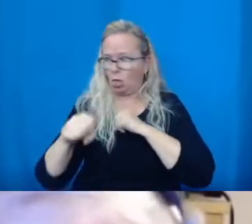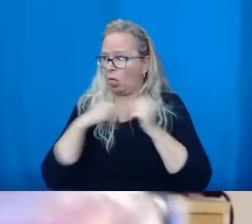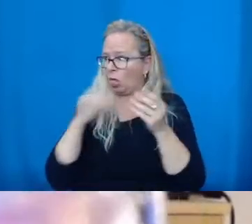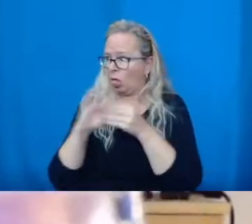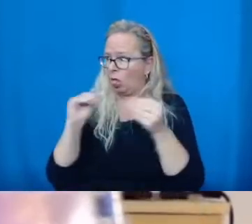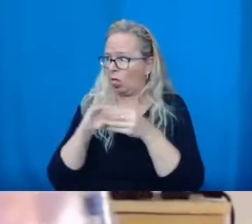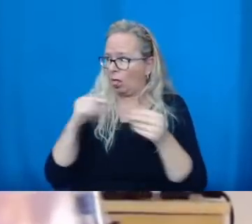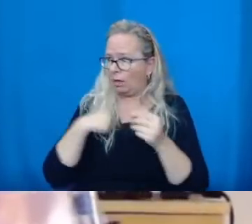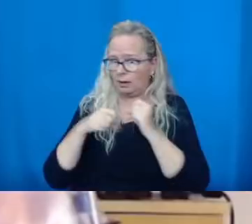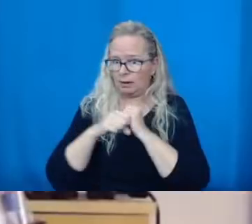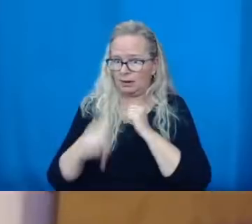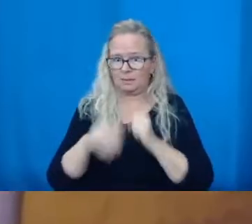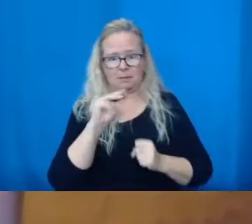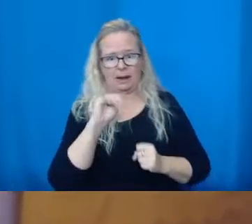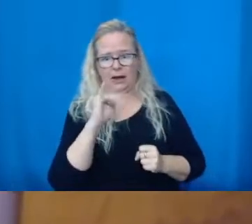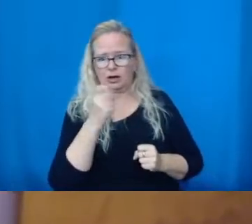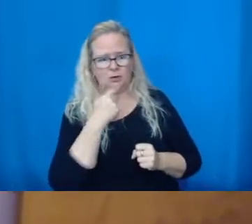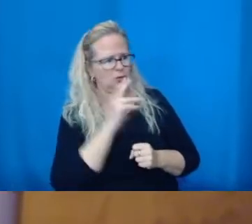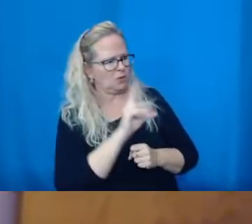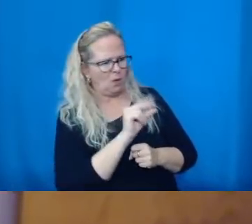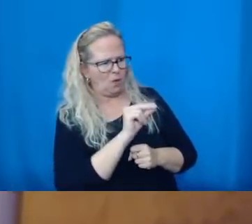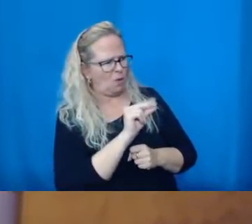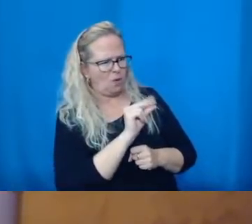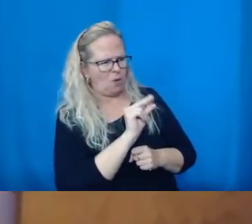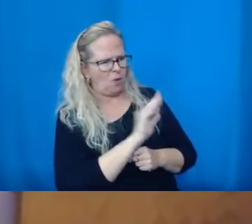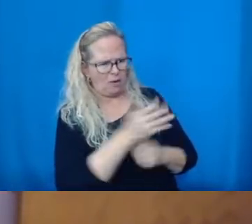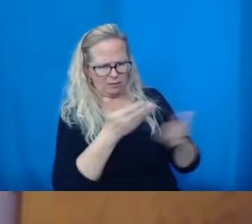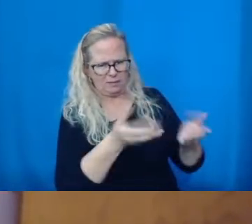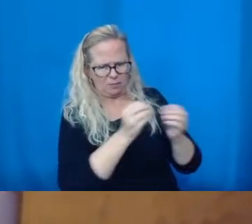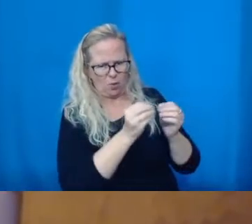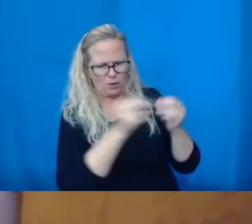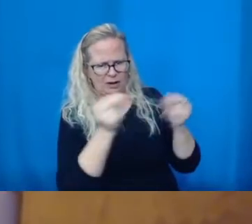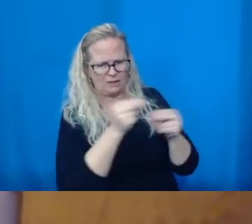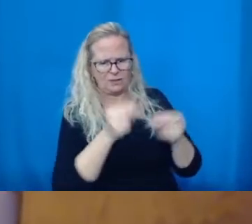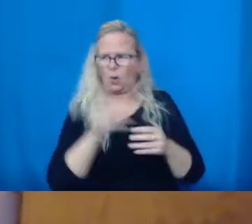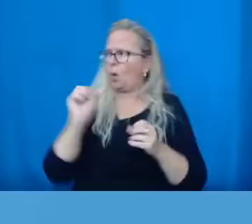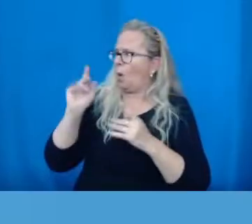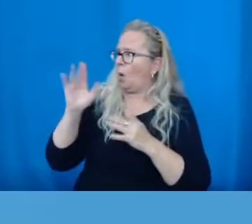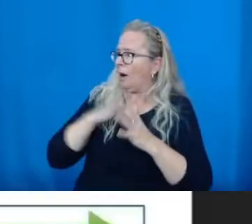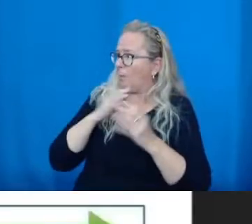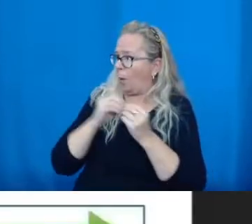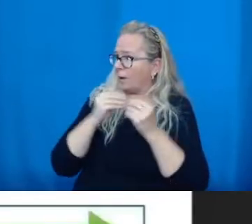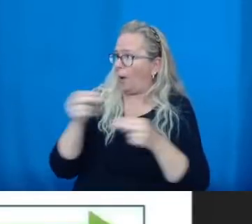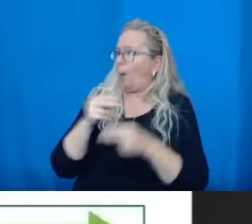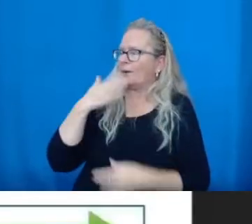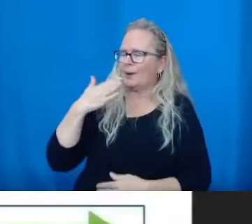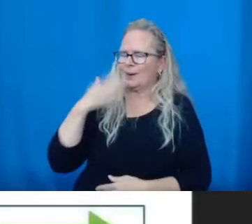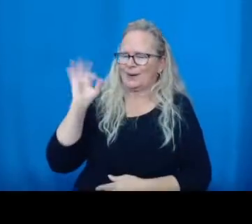more slides. Brilliant, brilliant. Yeah, a couple more slides. Next one was